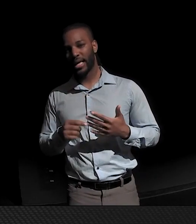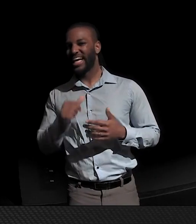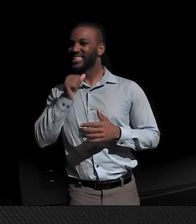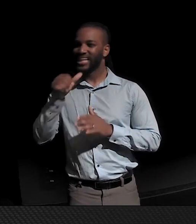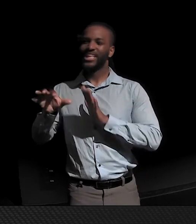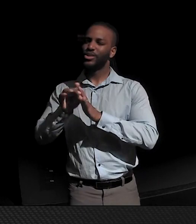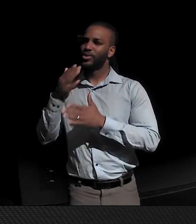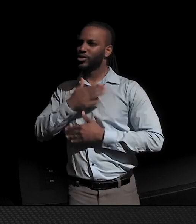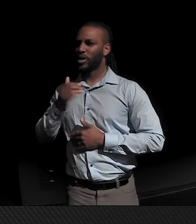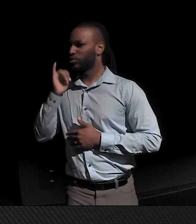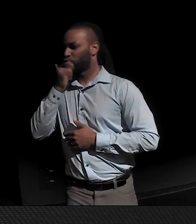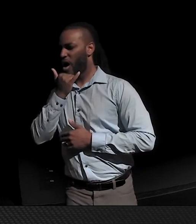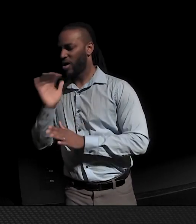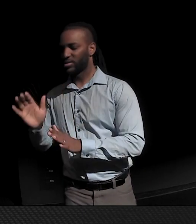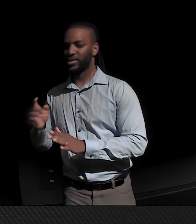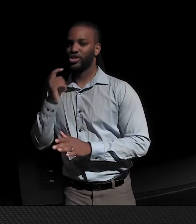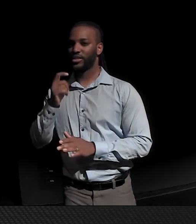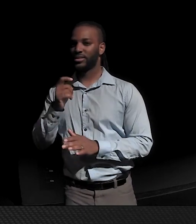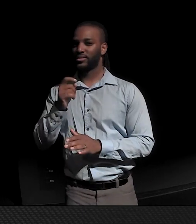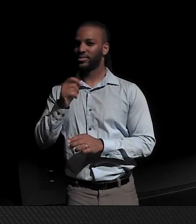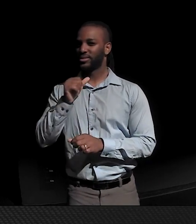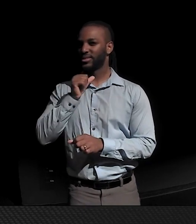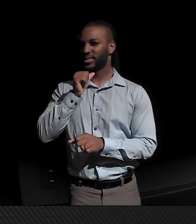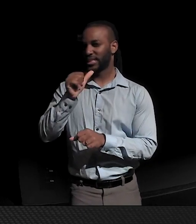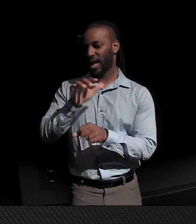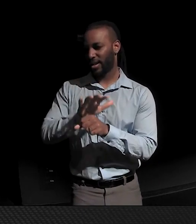that choosing joy was wrong. It's just incomplete.